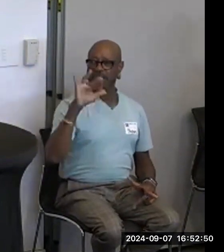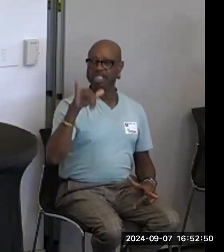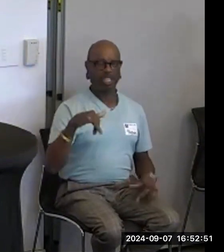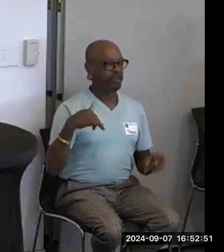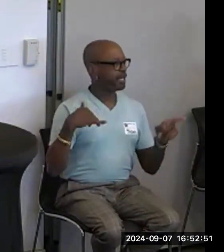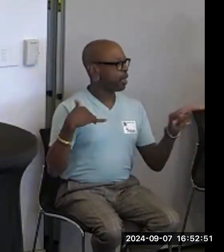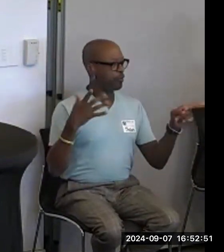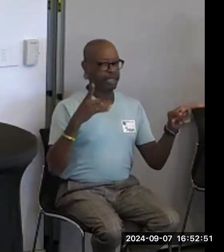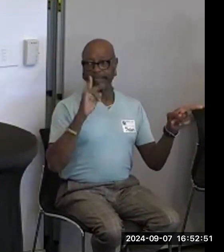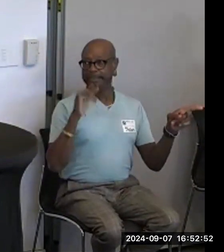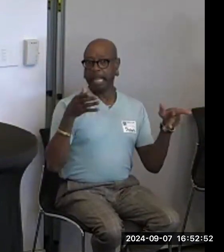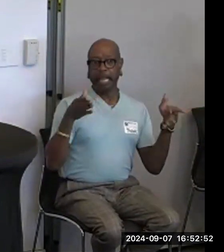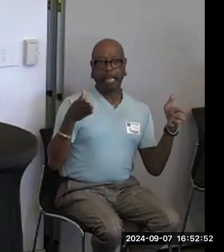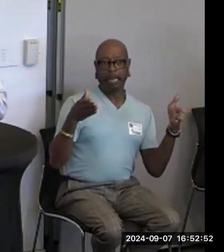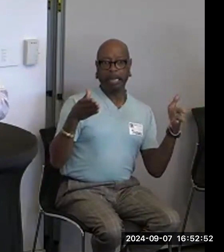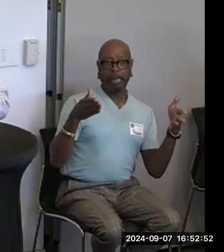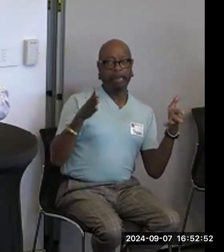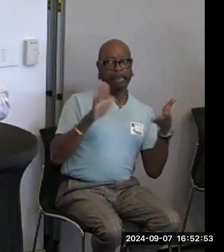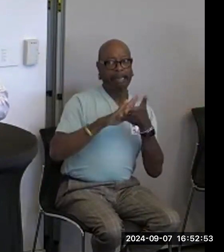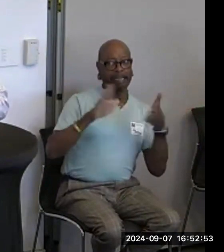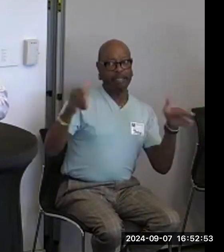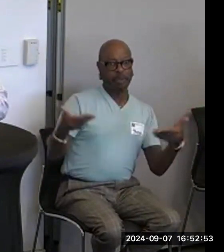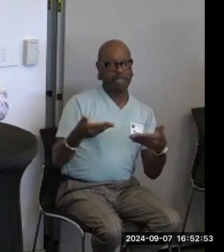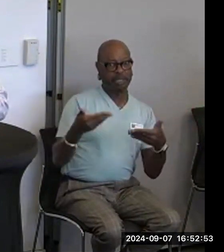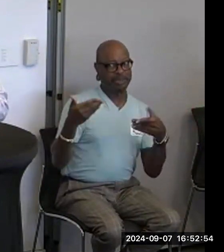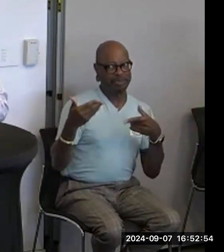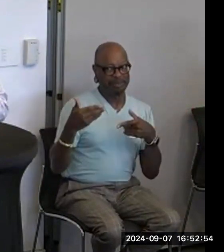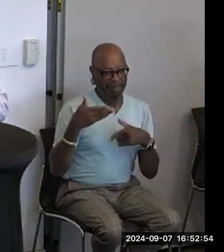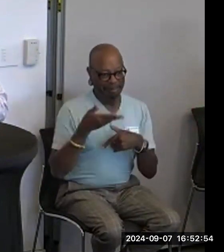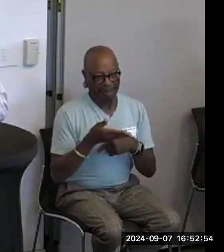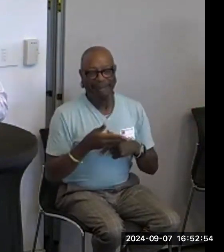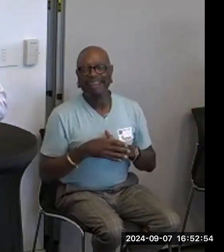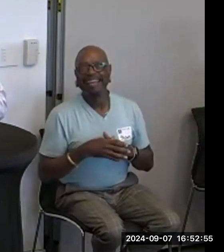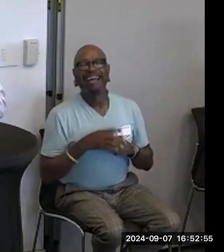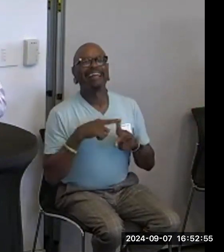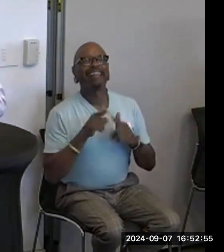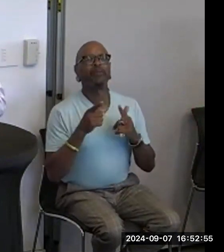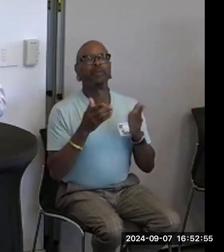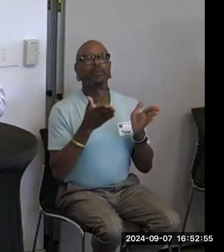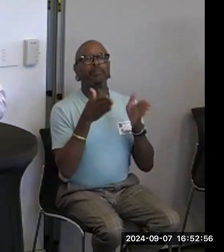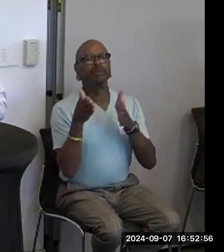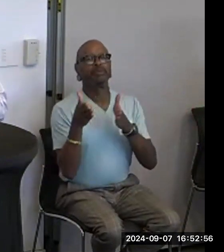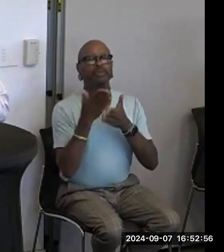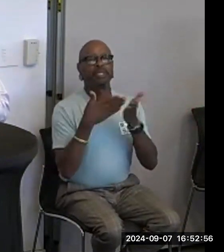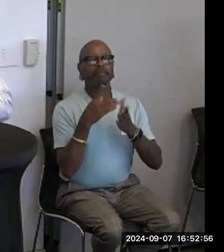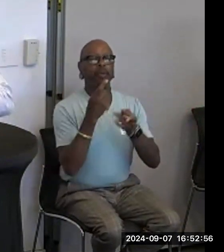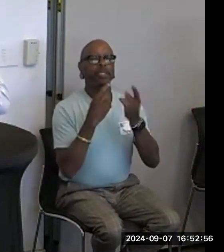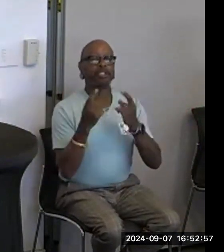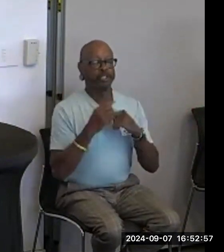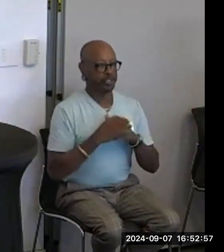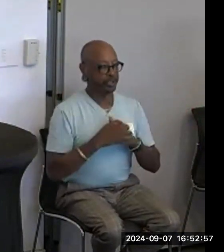of gave you a great opening there. But, and then we're going to move to some questions.